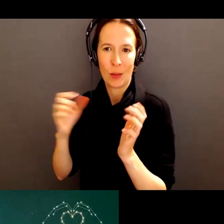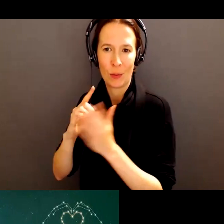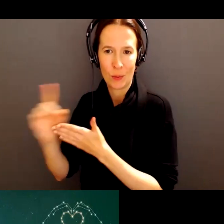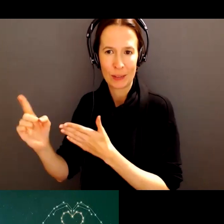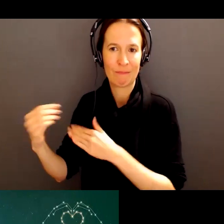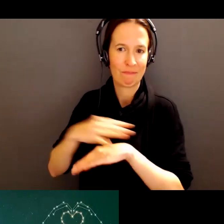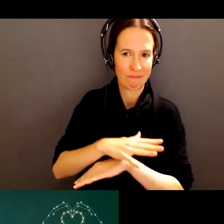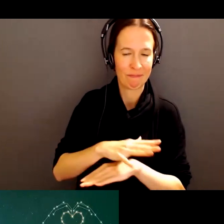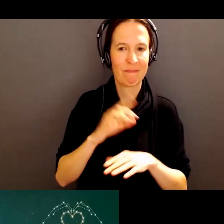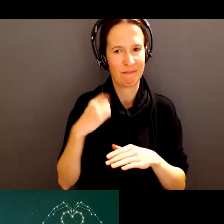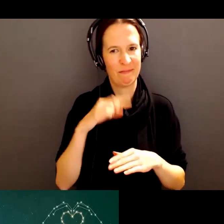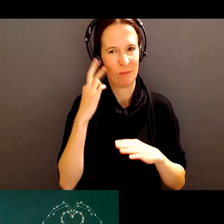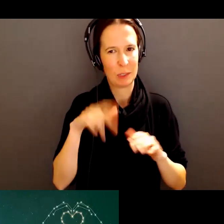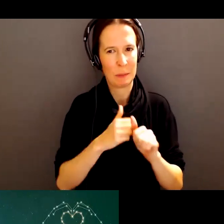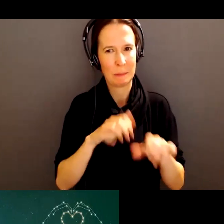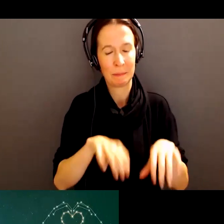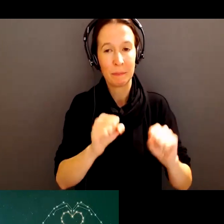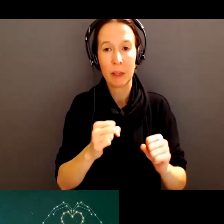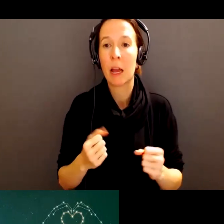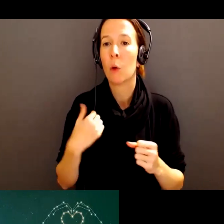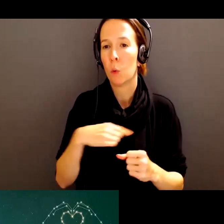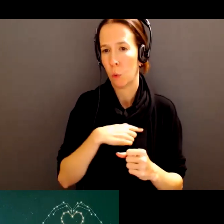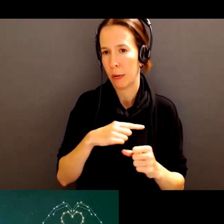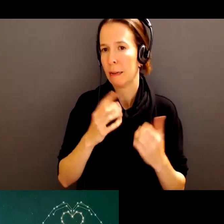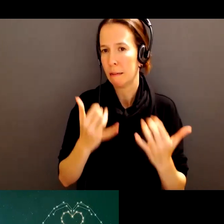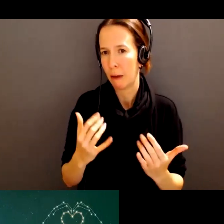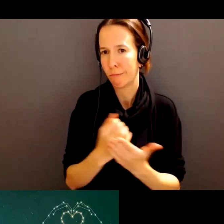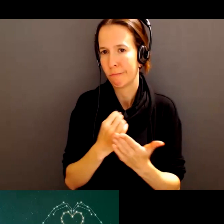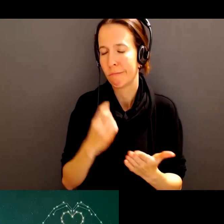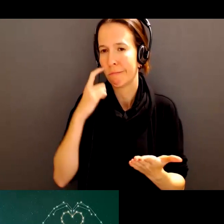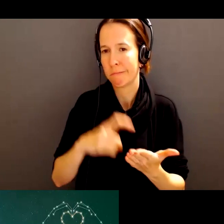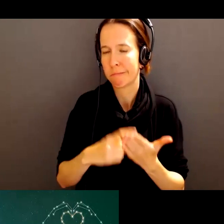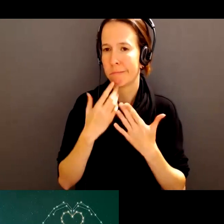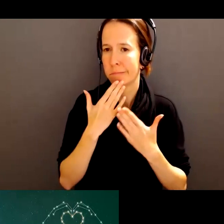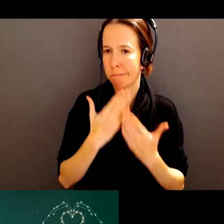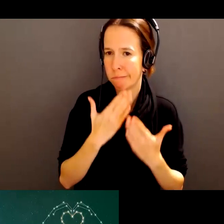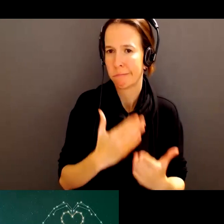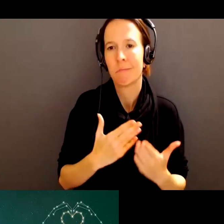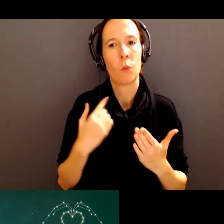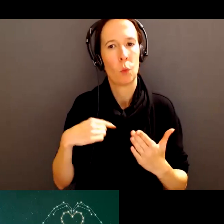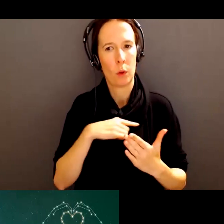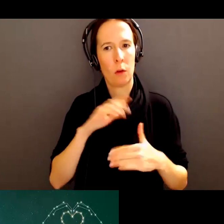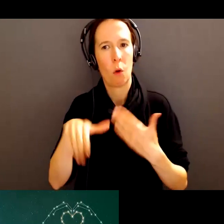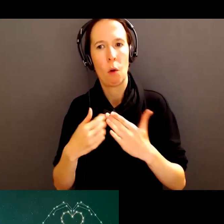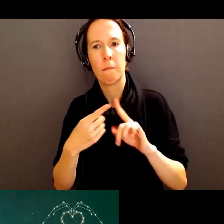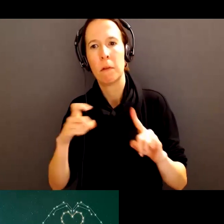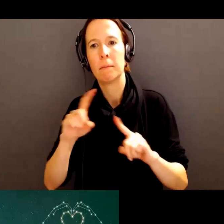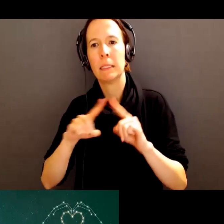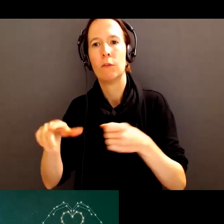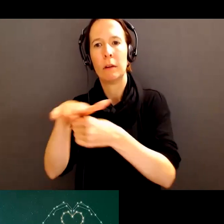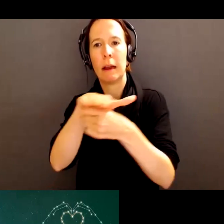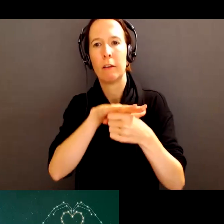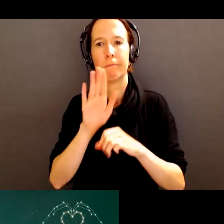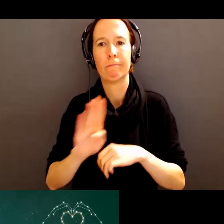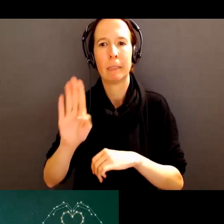encourage you to share in our collective gratitude for the opportunity to come together from many traditional, ancestral, and unceded territories of